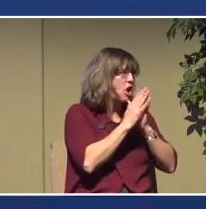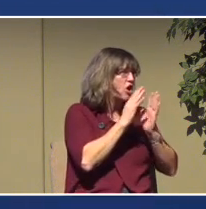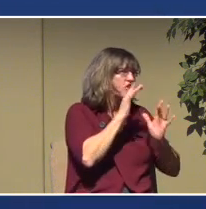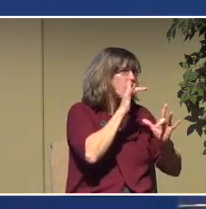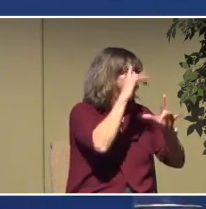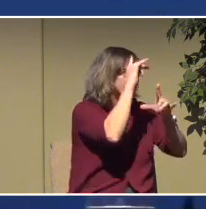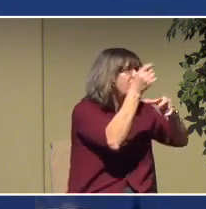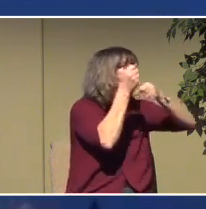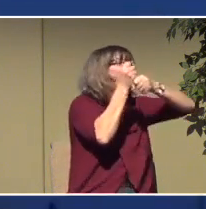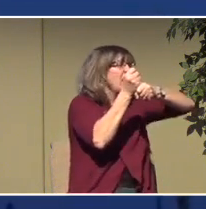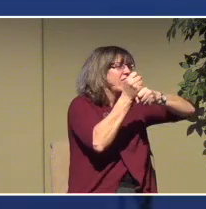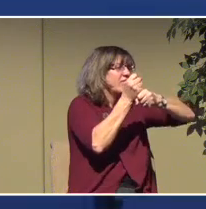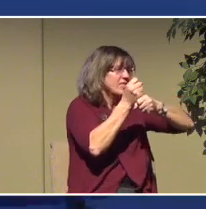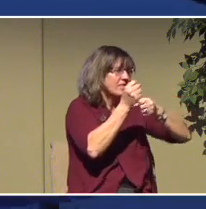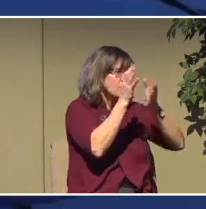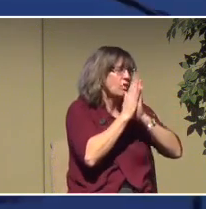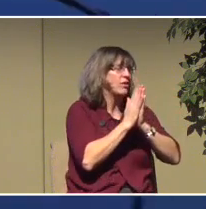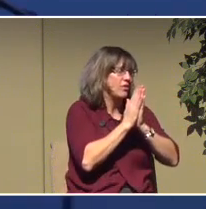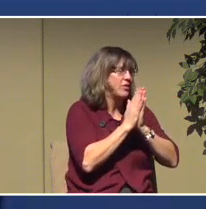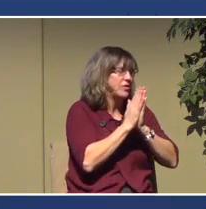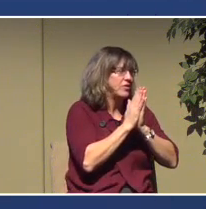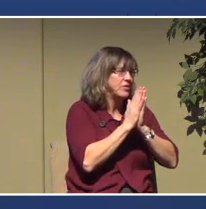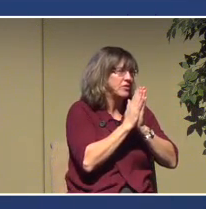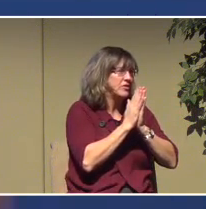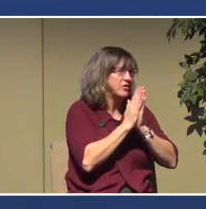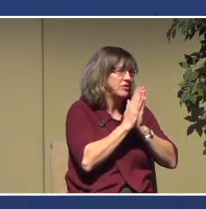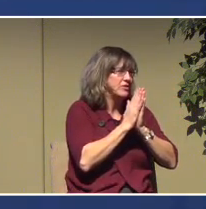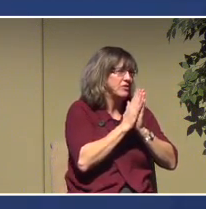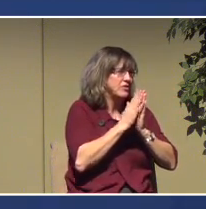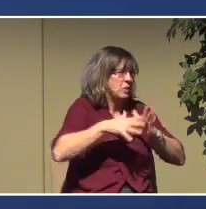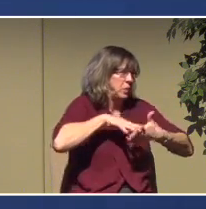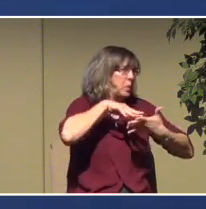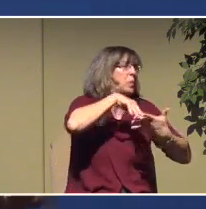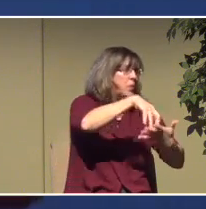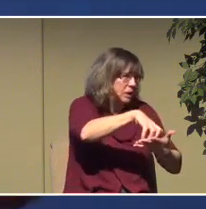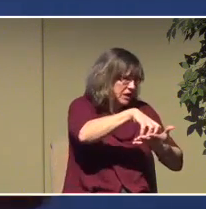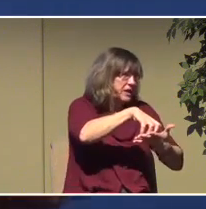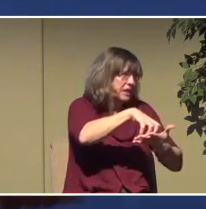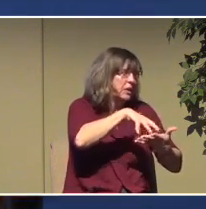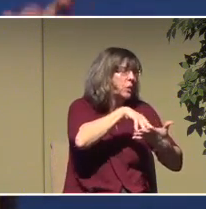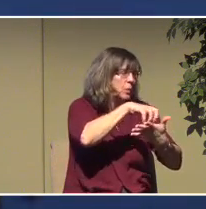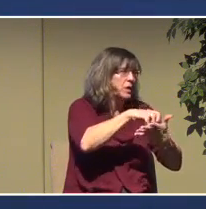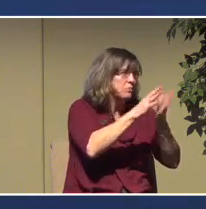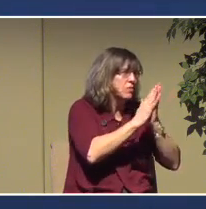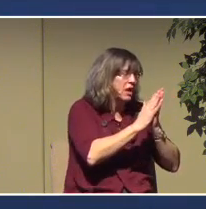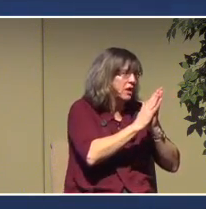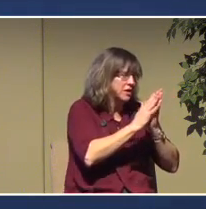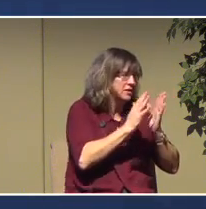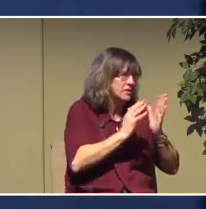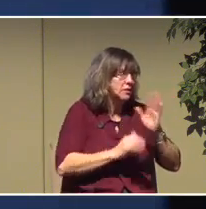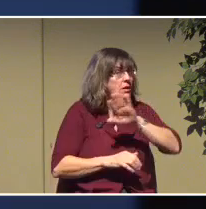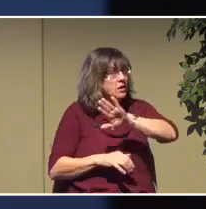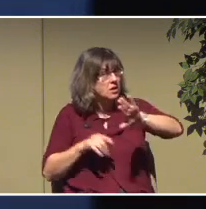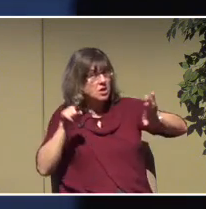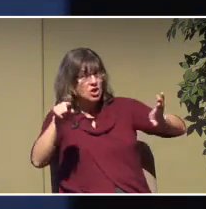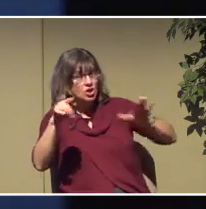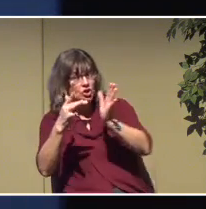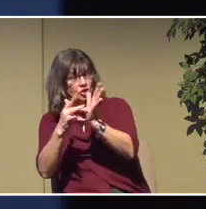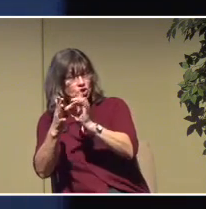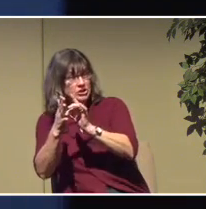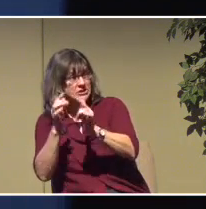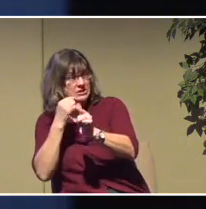Not always, but sometimes. That is not what Jesus was doing here. This is not lack of faith on his part.